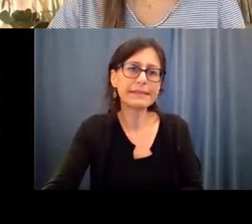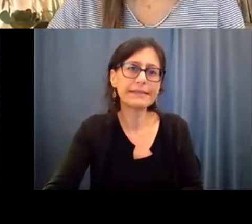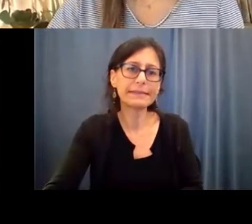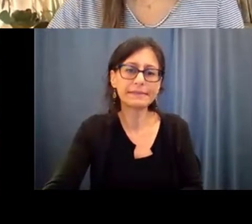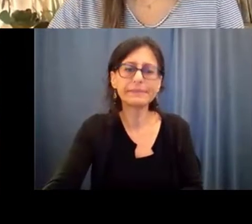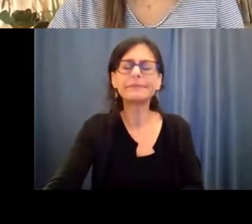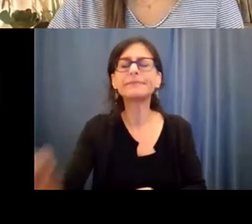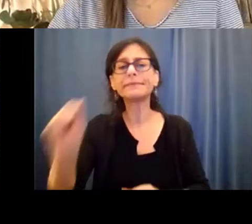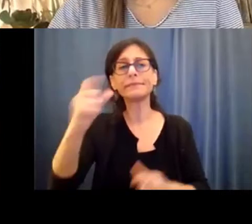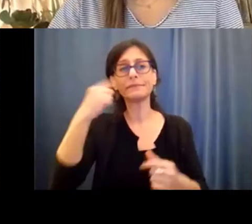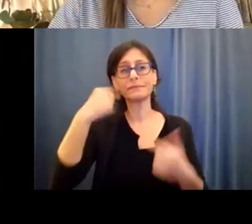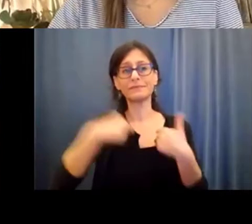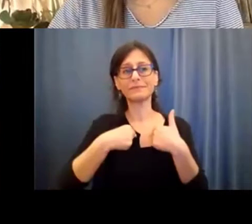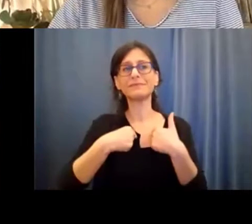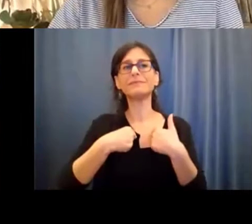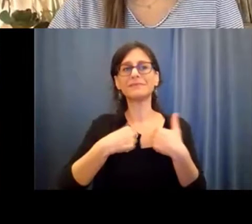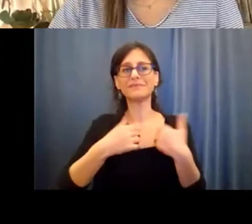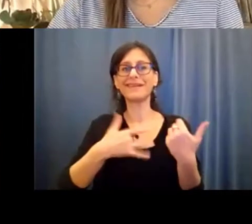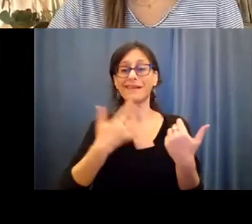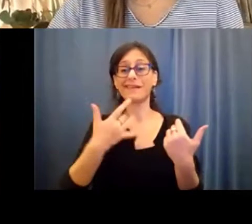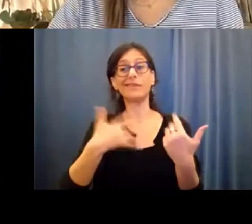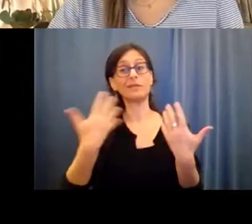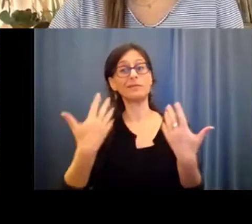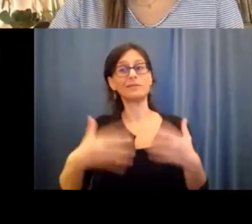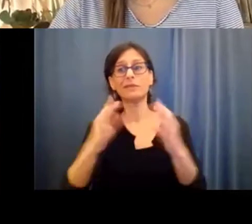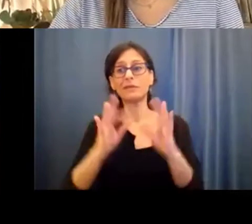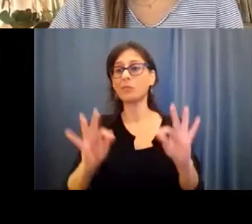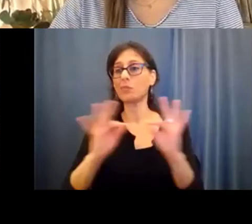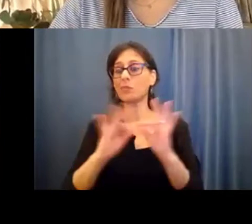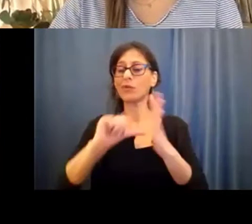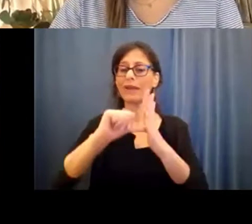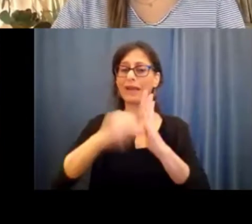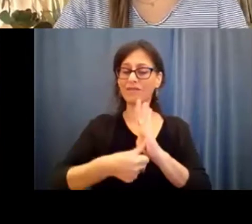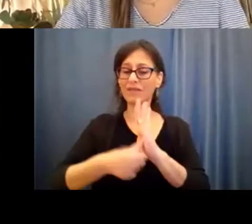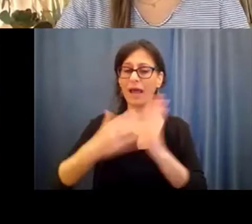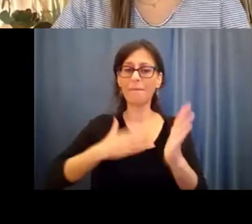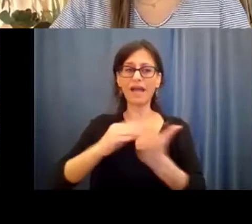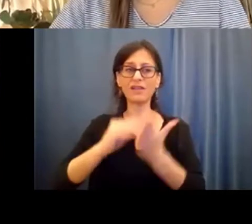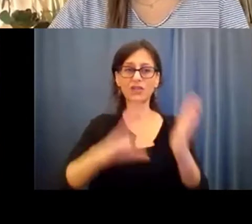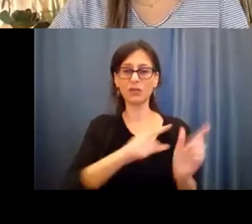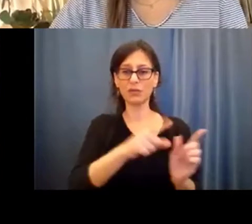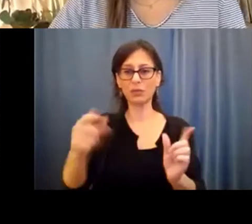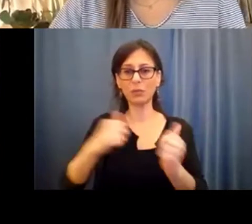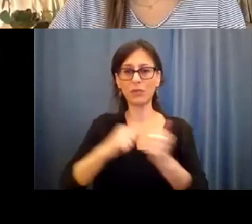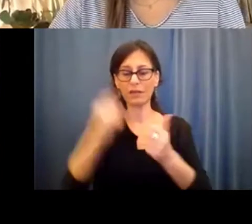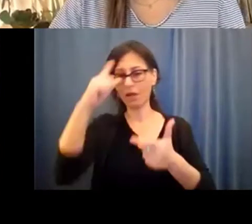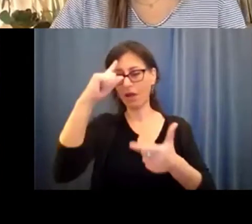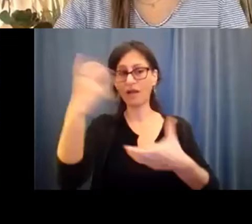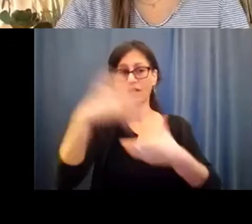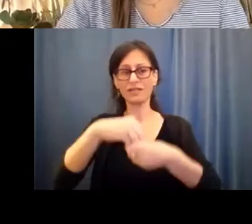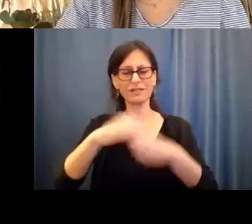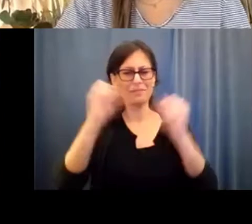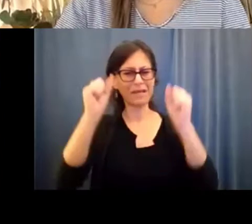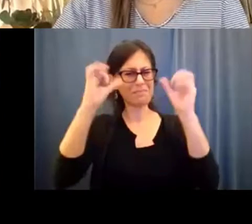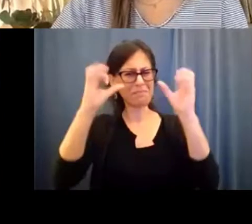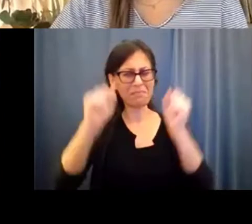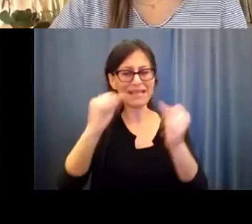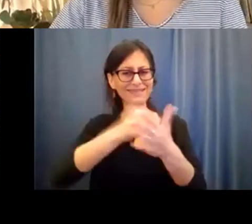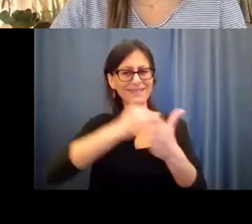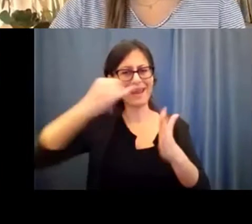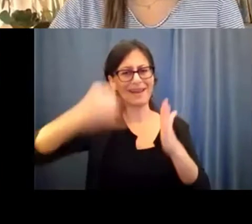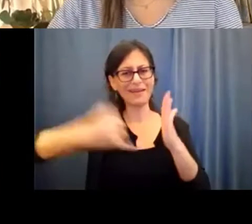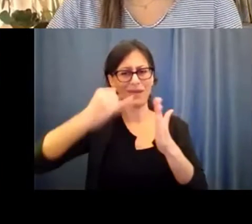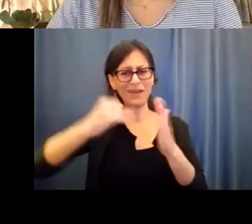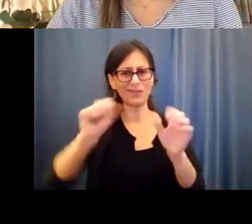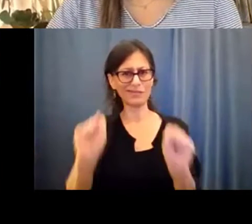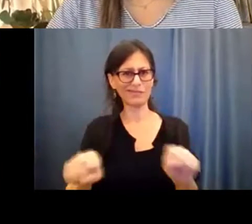you? So for me, I felt it's really important for me to highlight my students with autism with their amazing animation